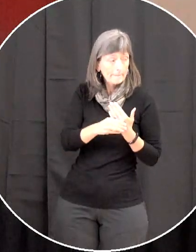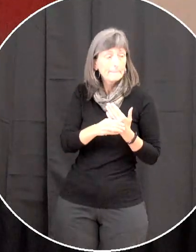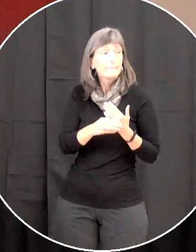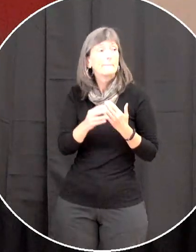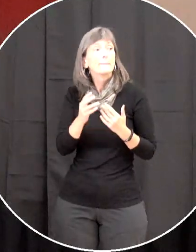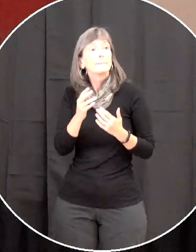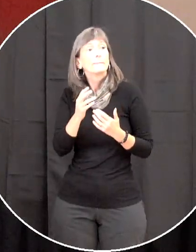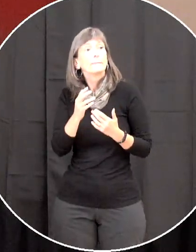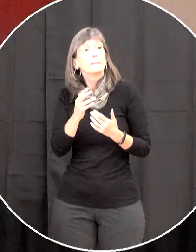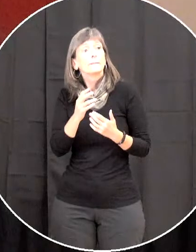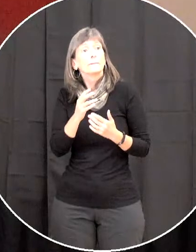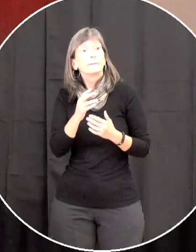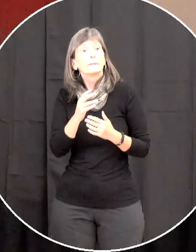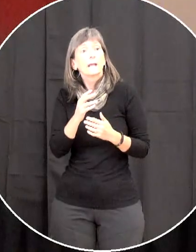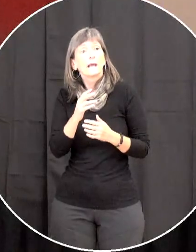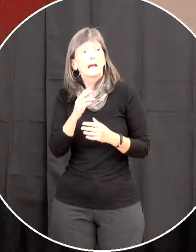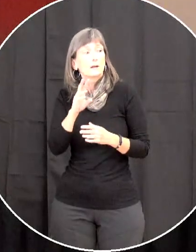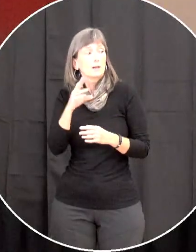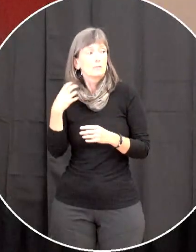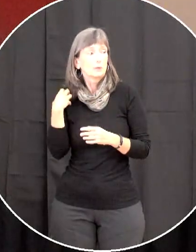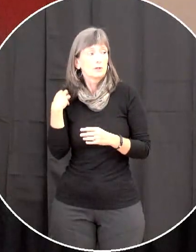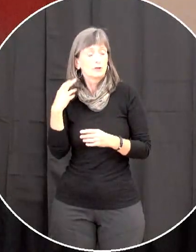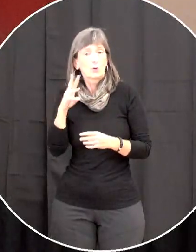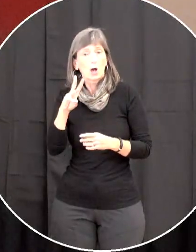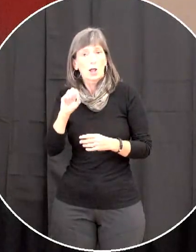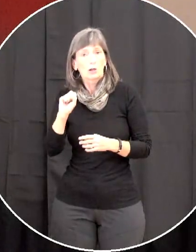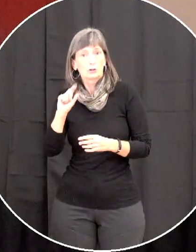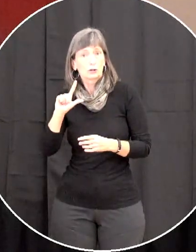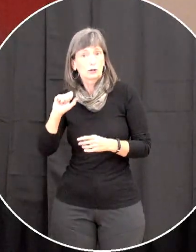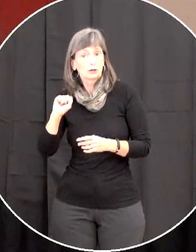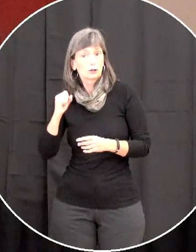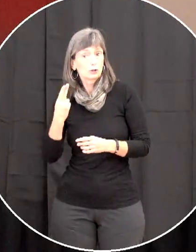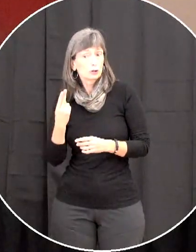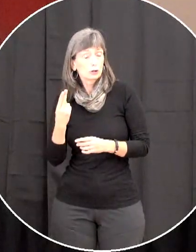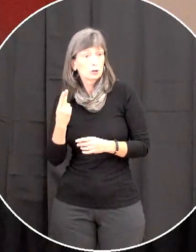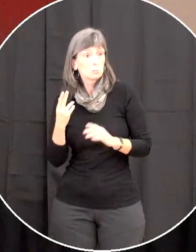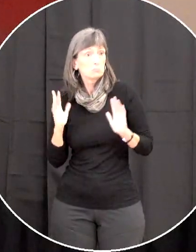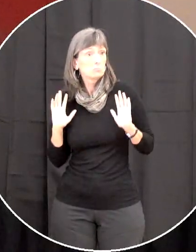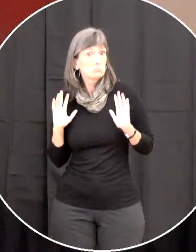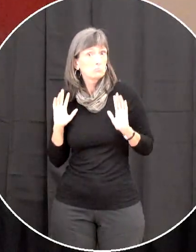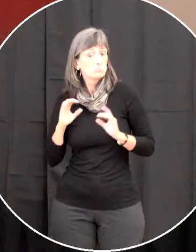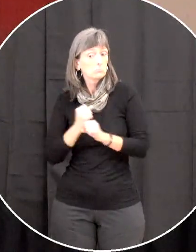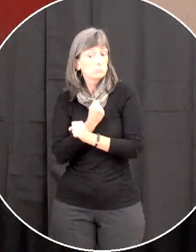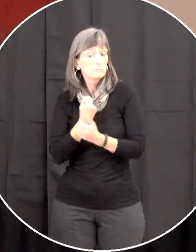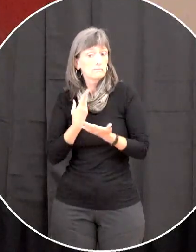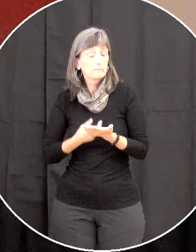Mr. Walsh. I think that's pretty much it.